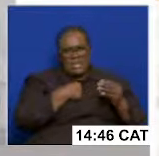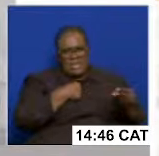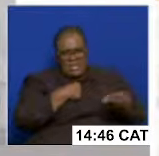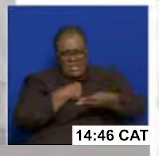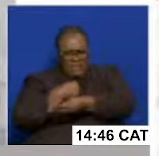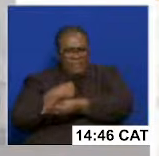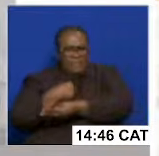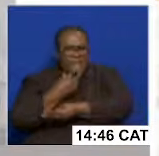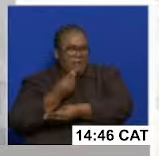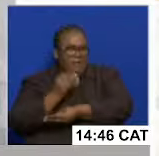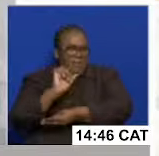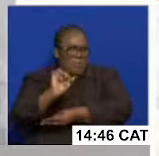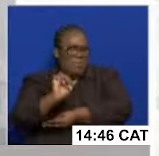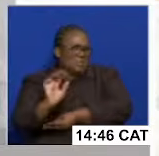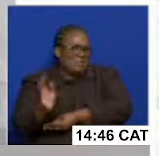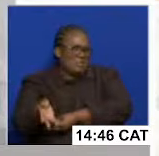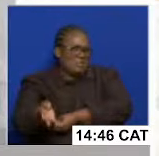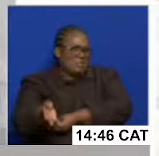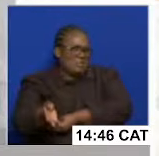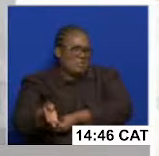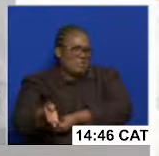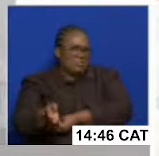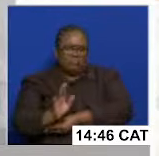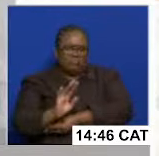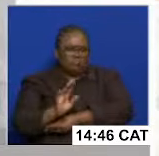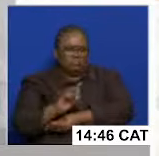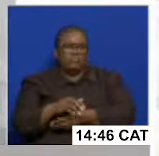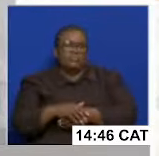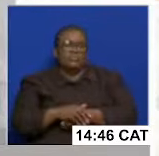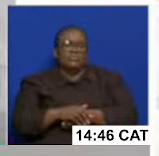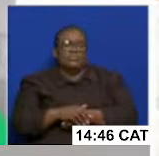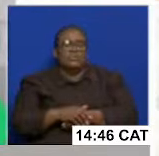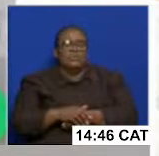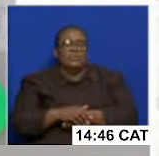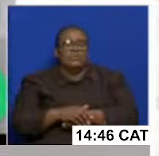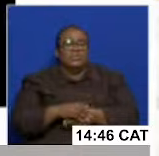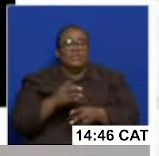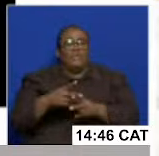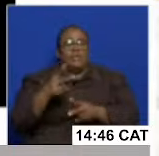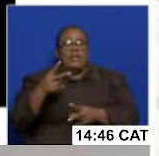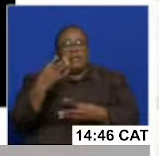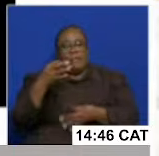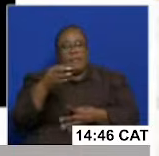Yes, I see it. Thank you. And if I ask you to turn to the final page, which is page 17,